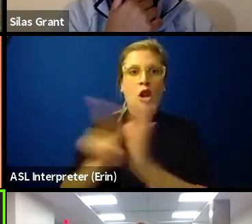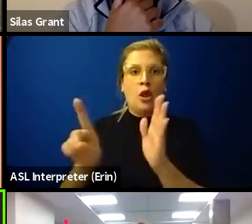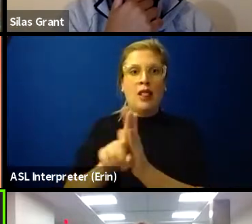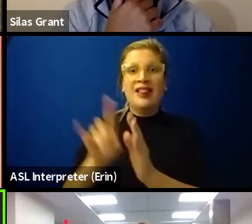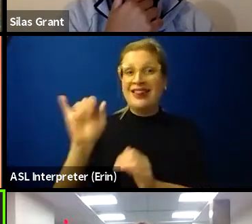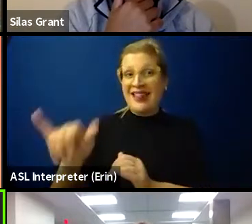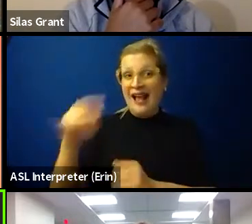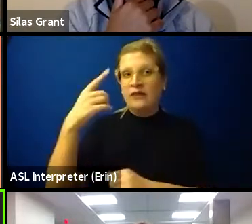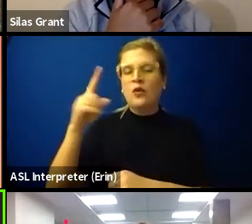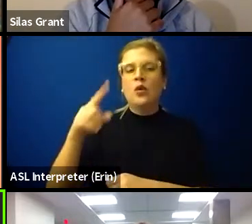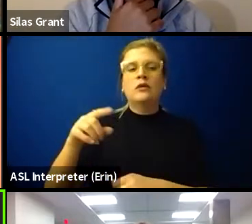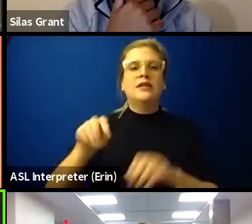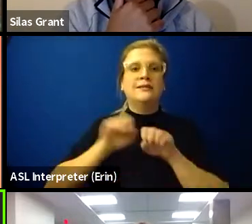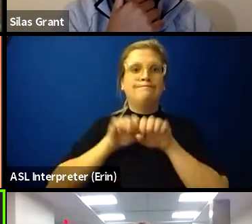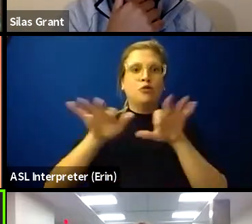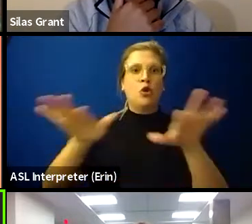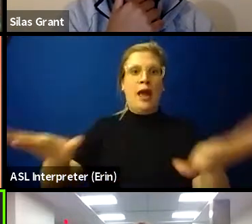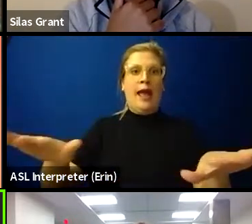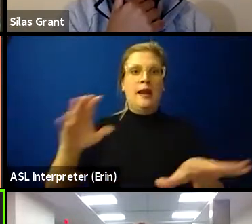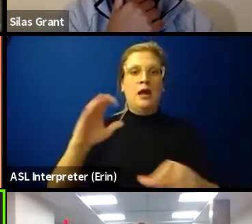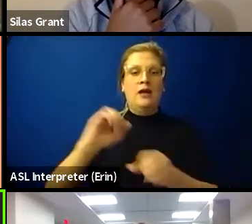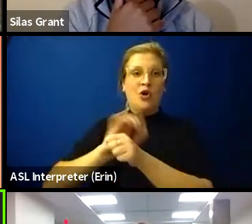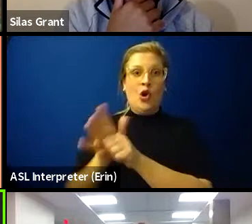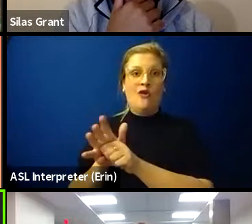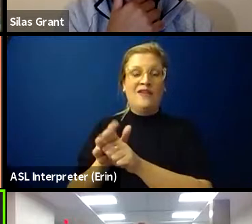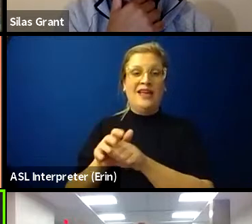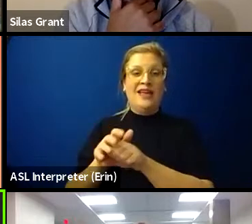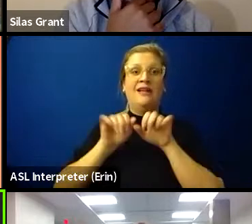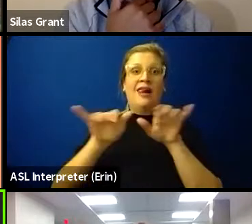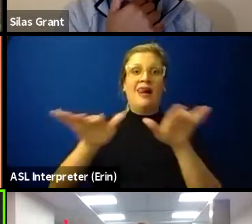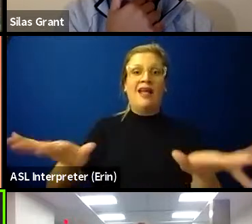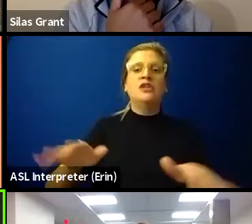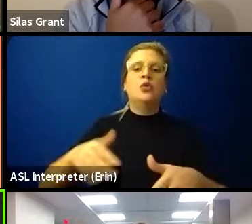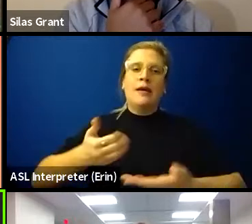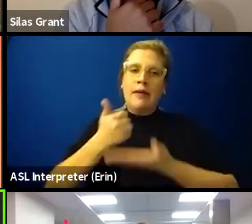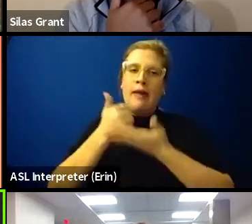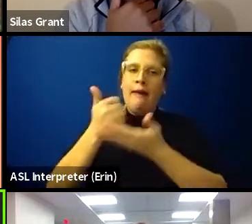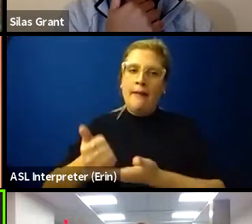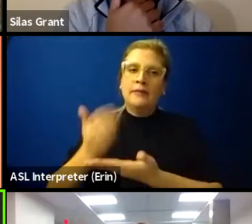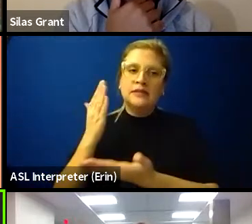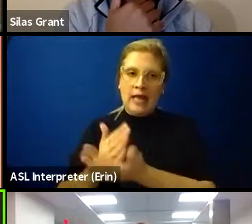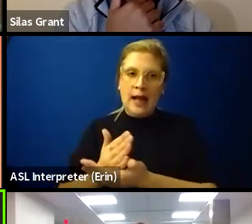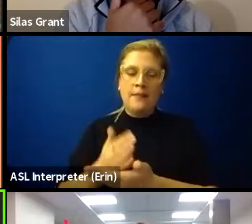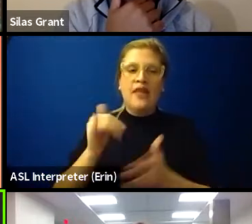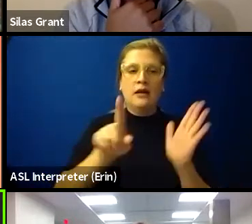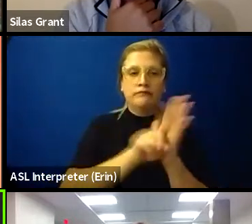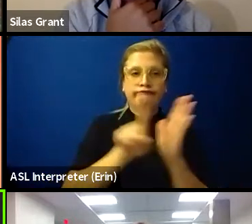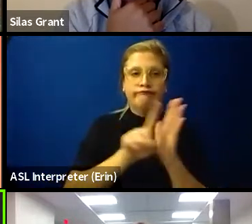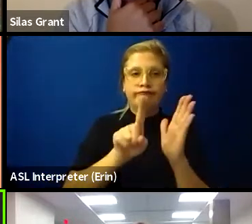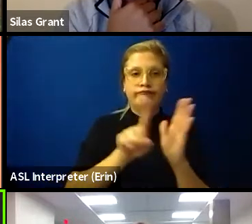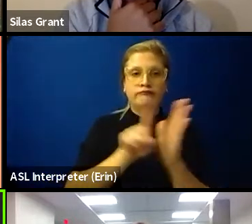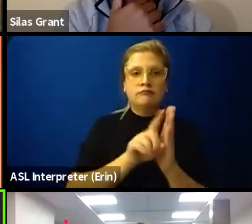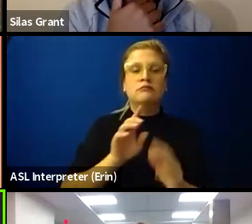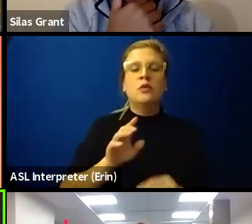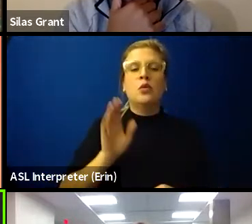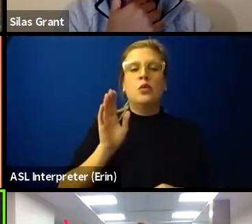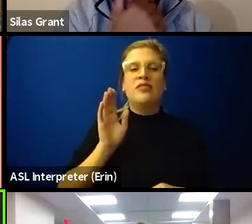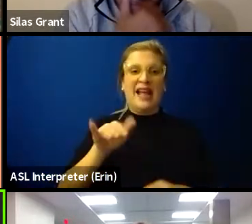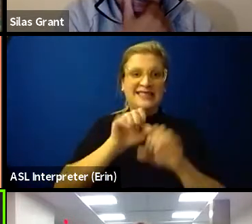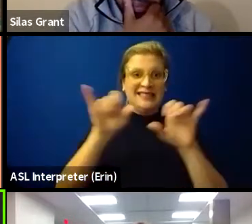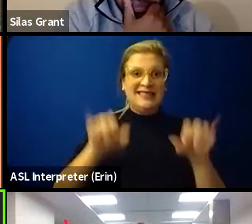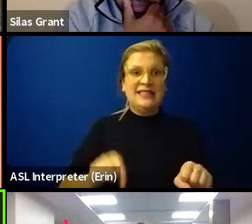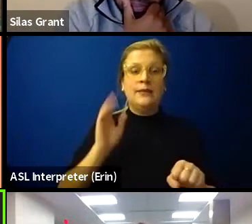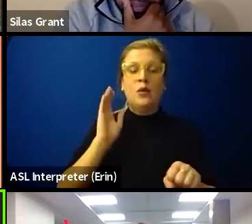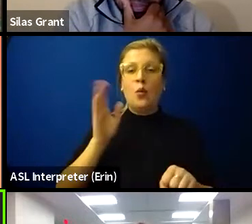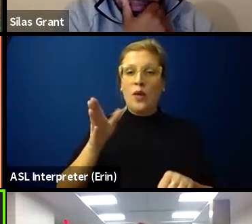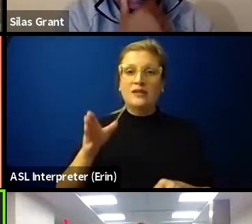of COVID-19 and exposure. Notification system will be disabled once the pandemic reach a point that is no